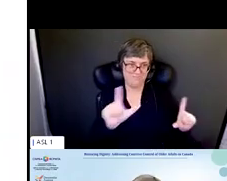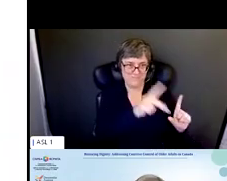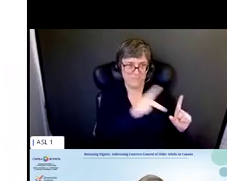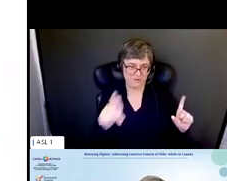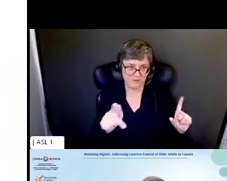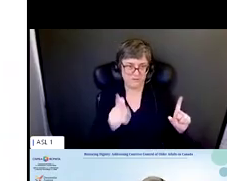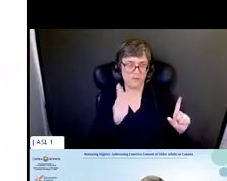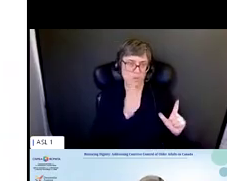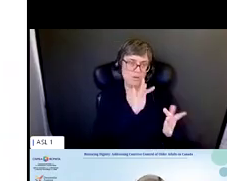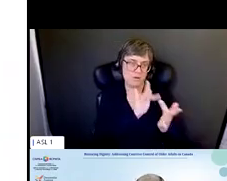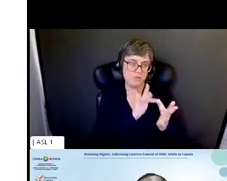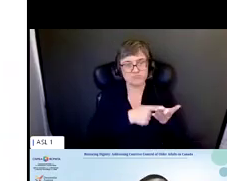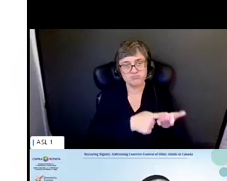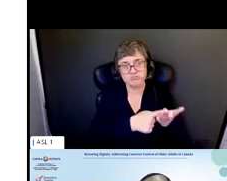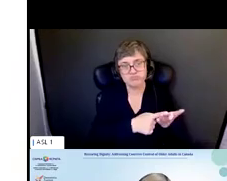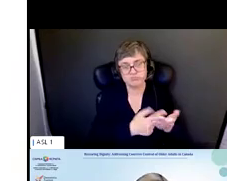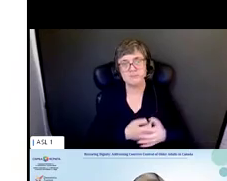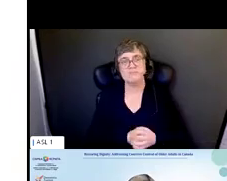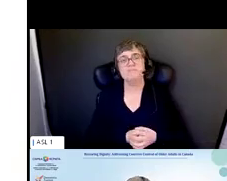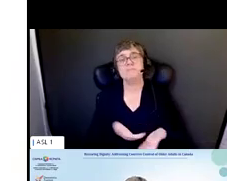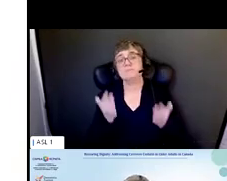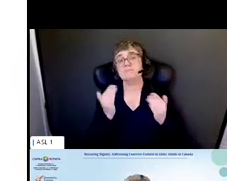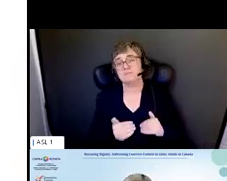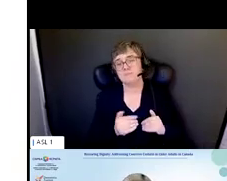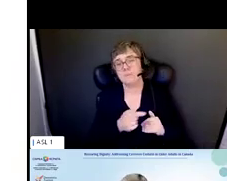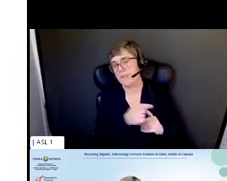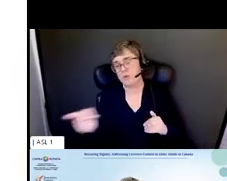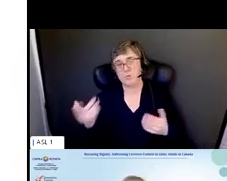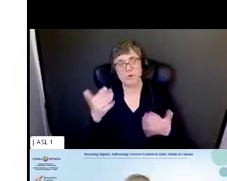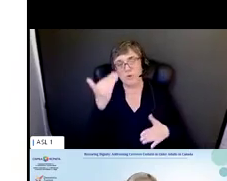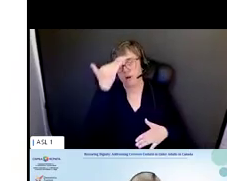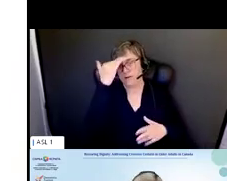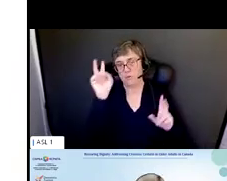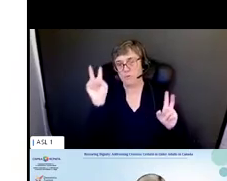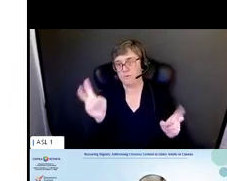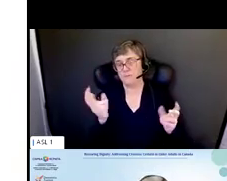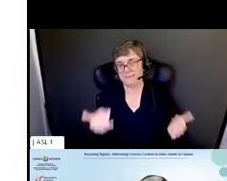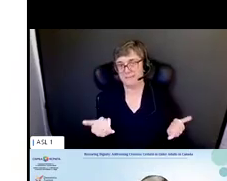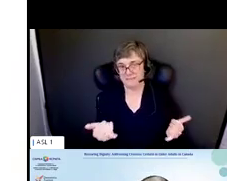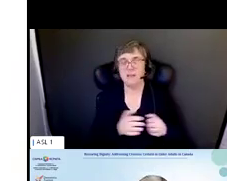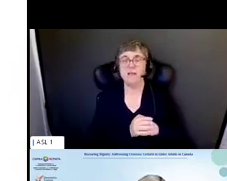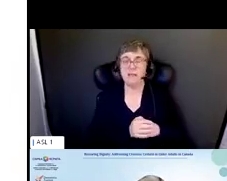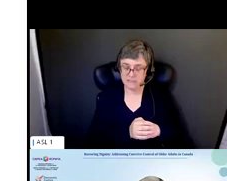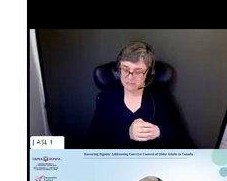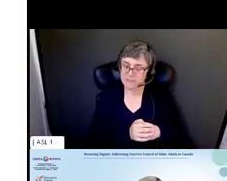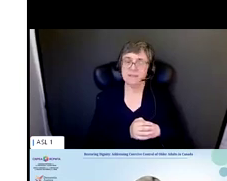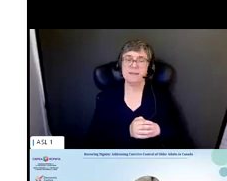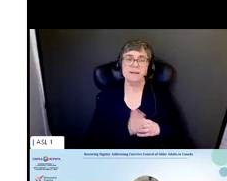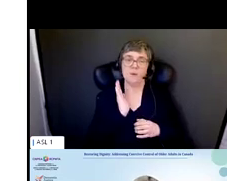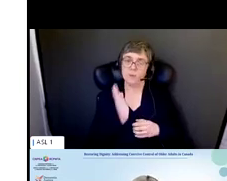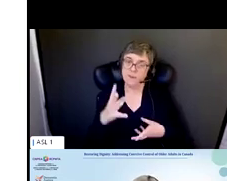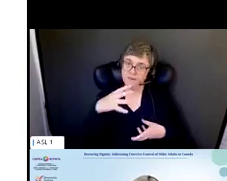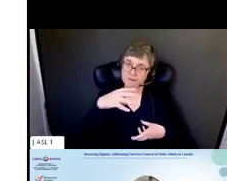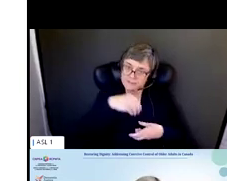And also, you all know what the topic of today's symposium is. It's going to include discussions about